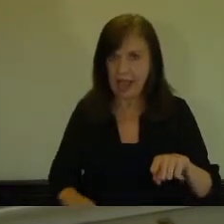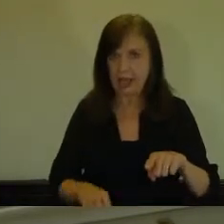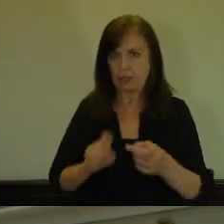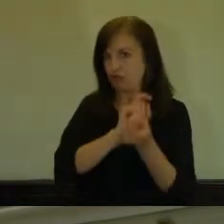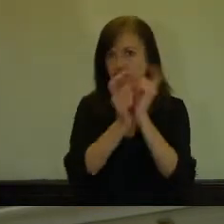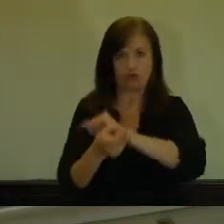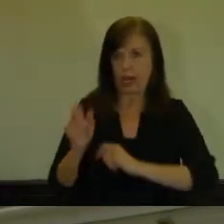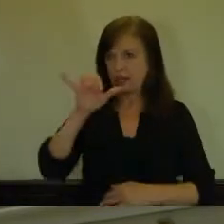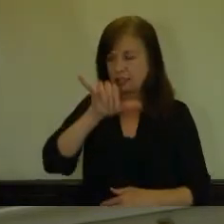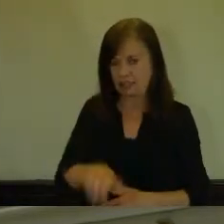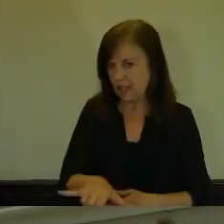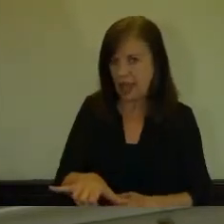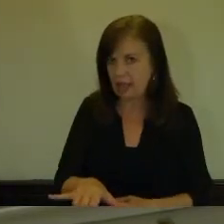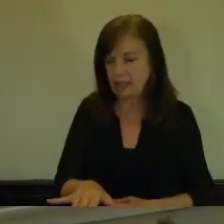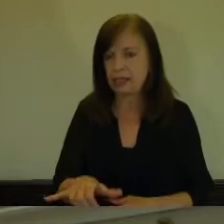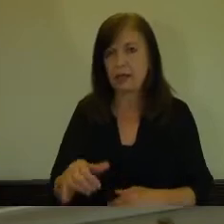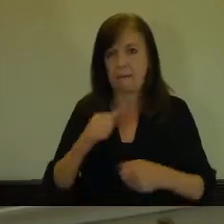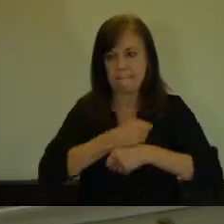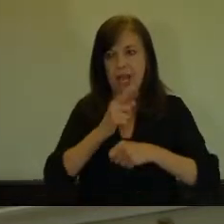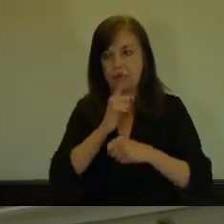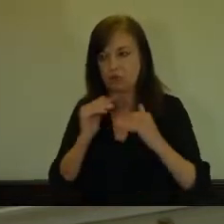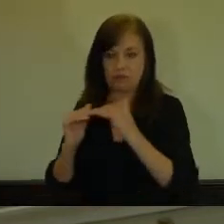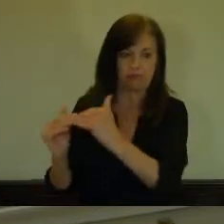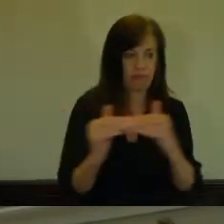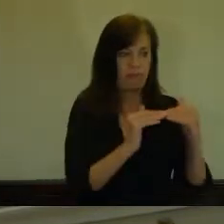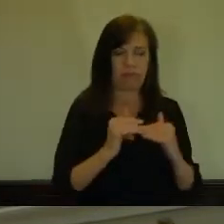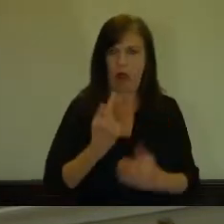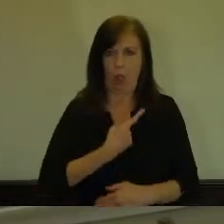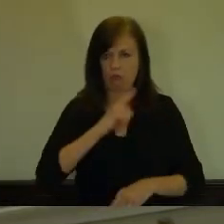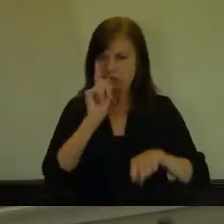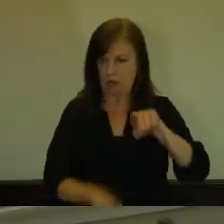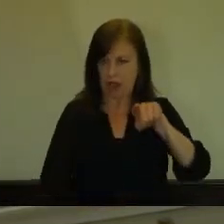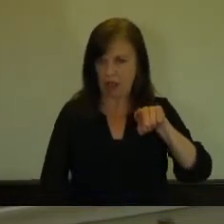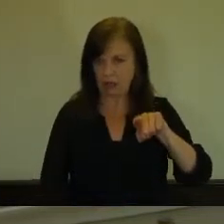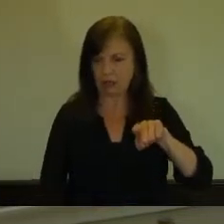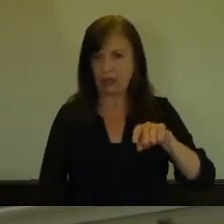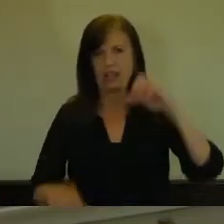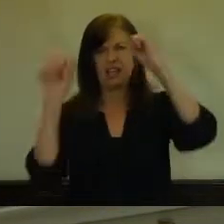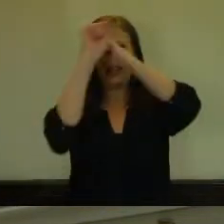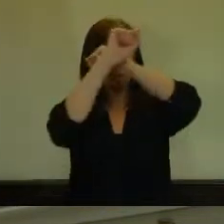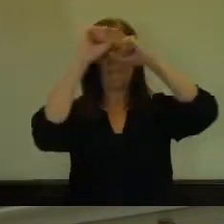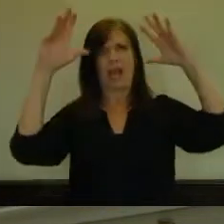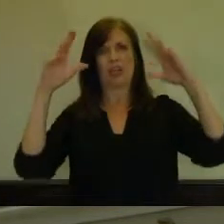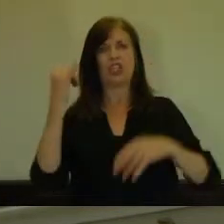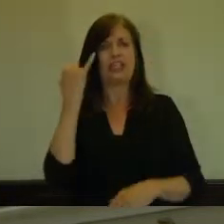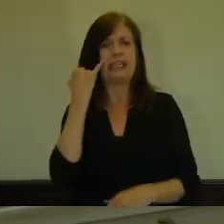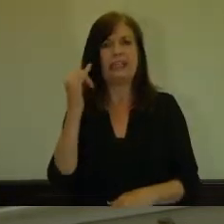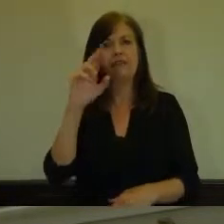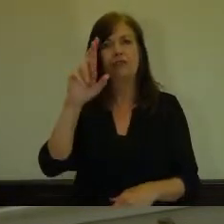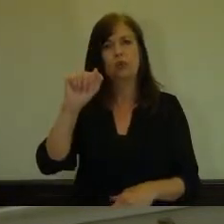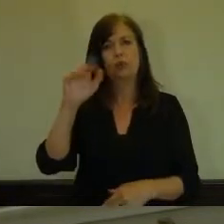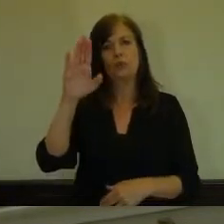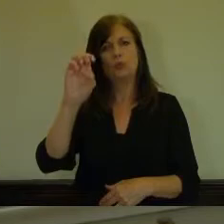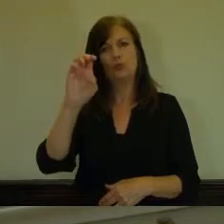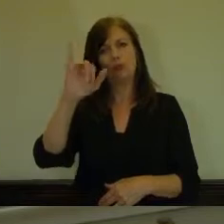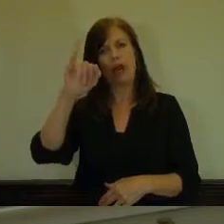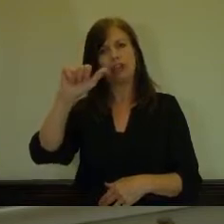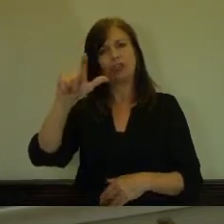and racial reconciliation alone. Imagining what a racially just Rochester must